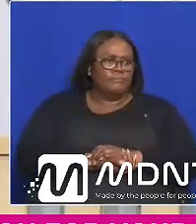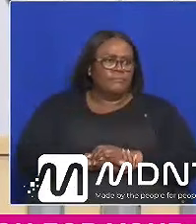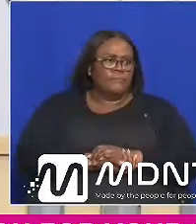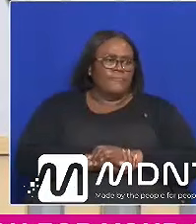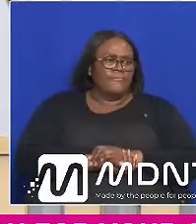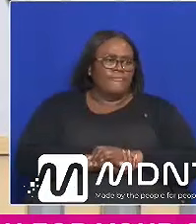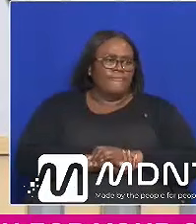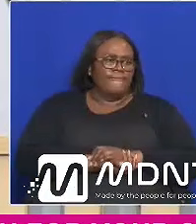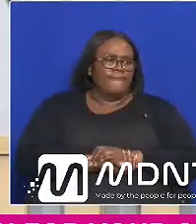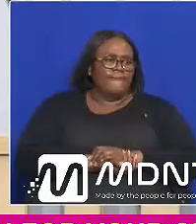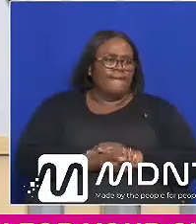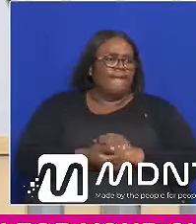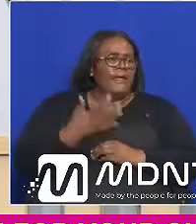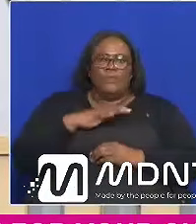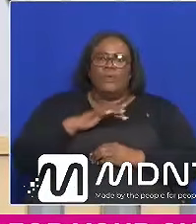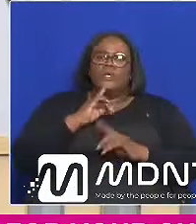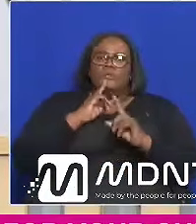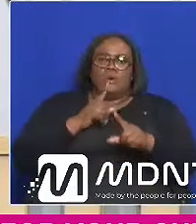that is to do with the subcontract